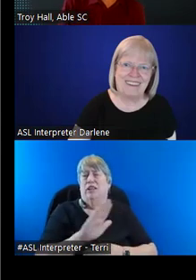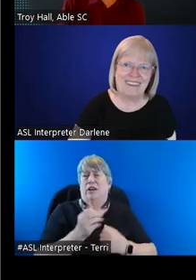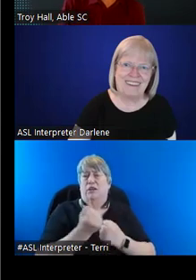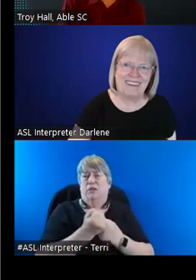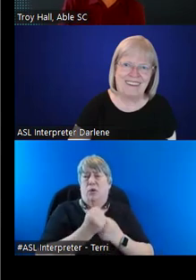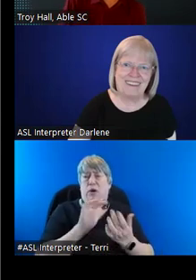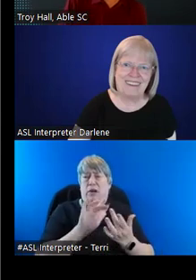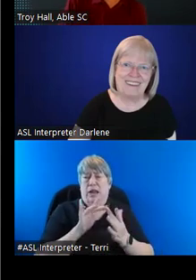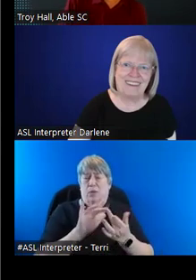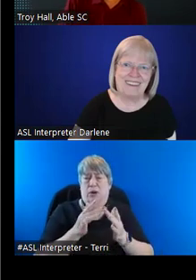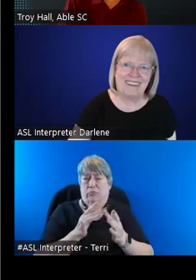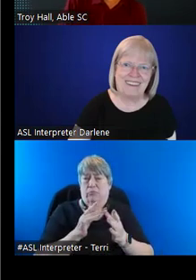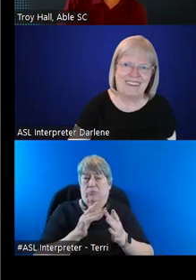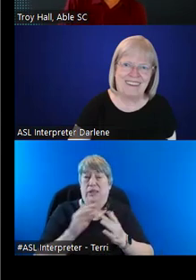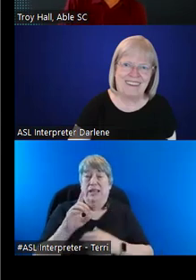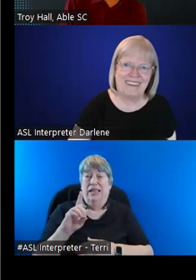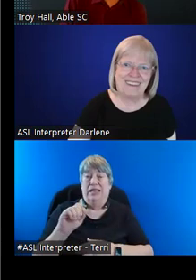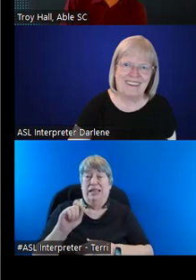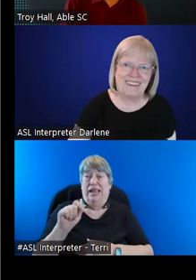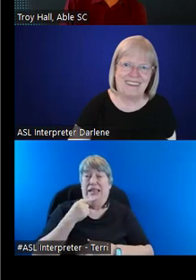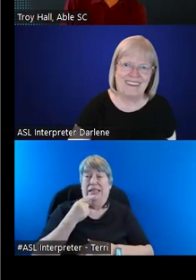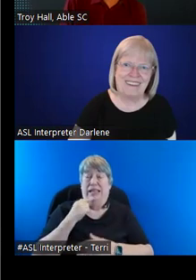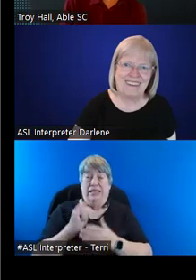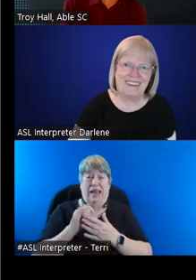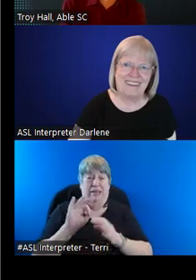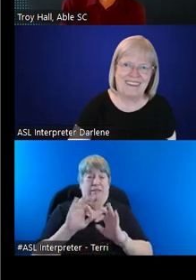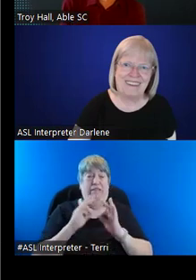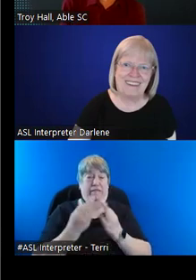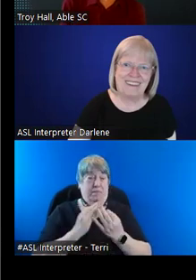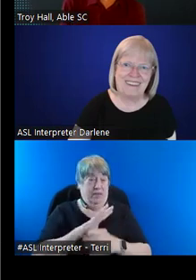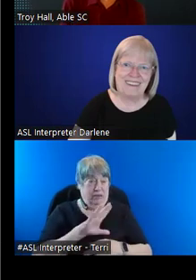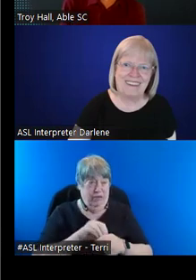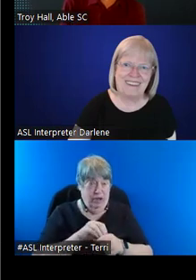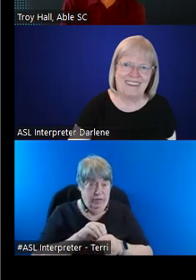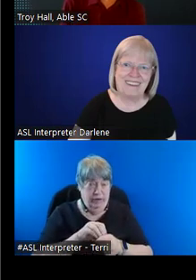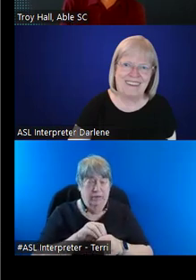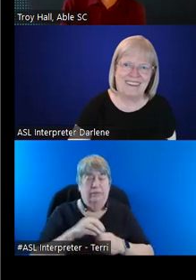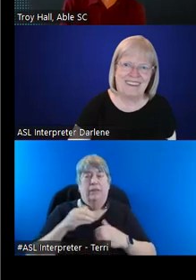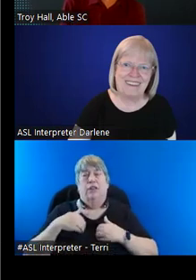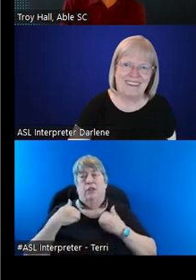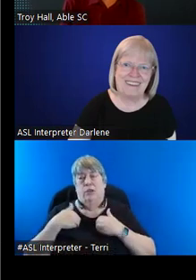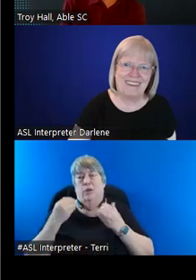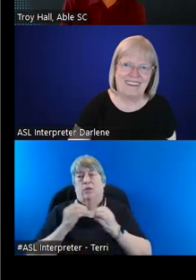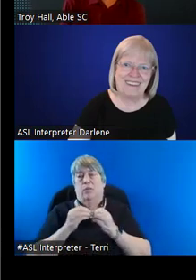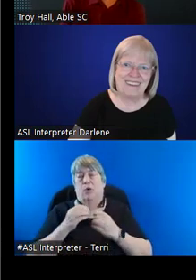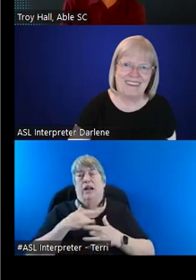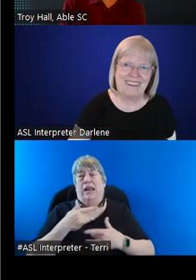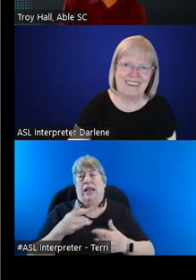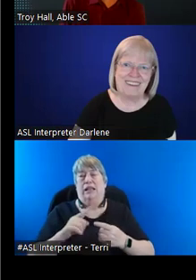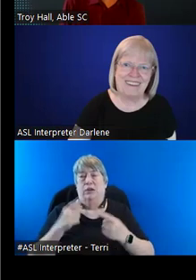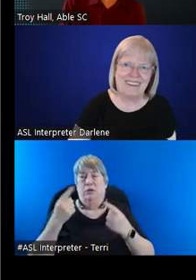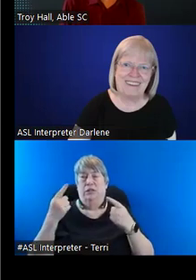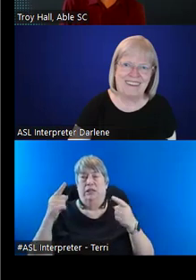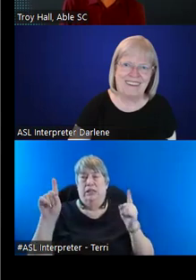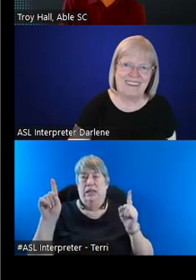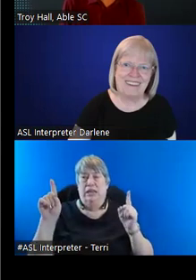data says that if the family is on board, then the youth is going to be more likely to succeed. So we